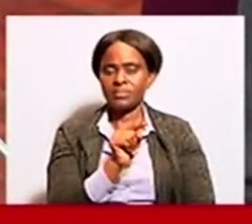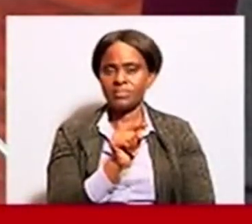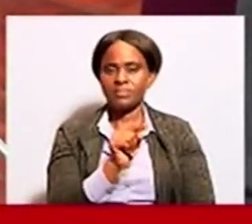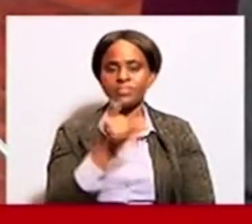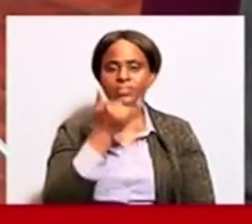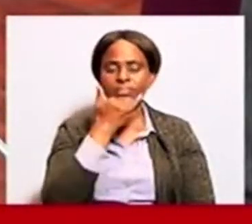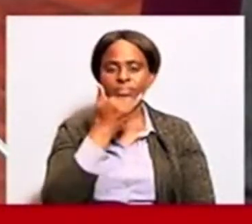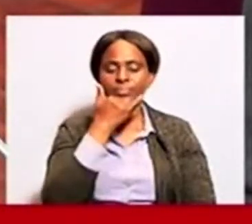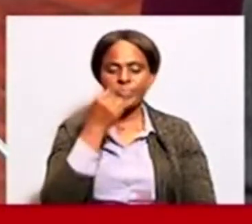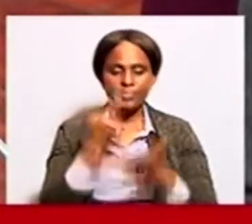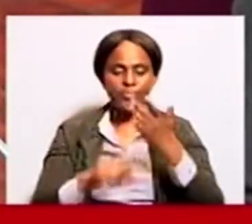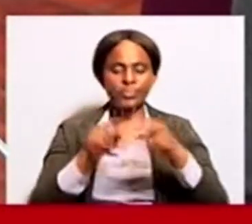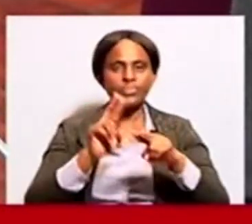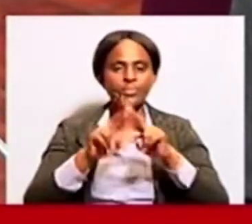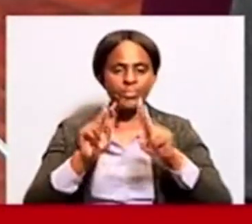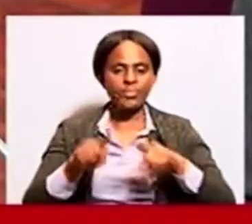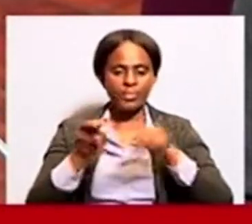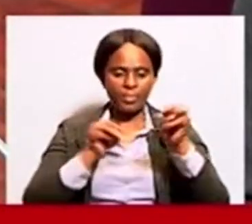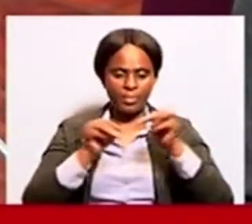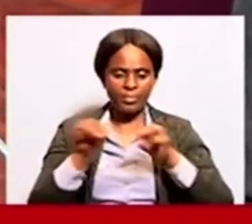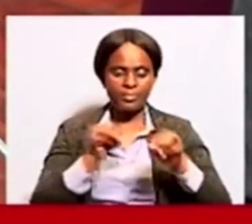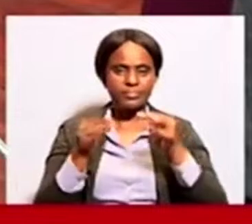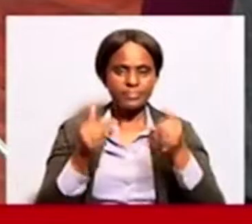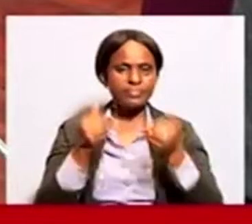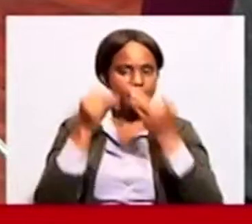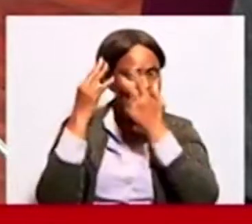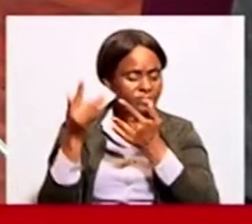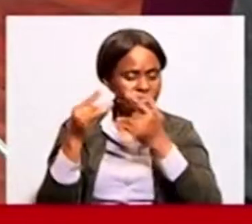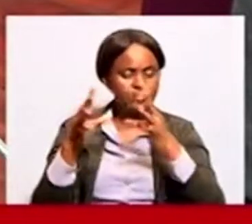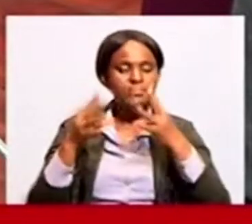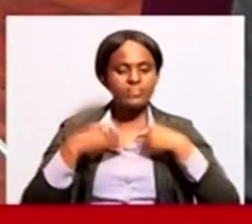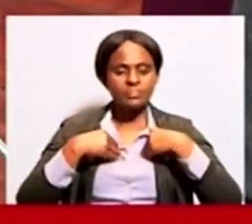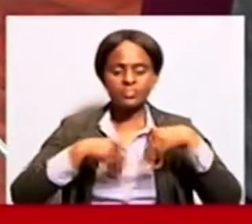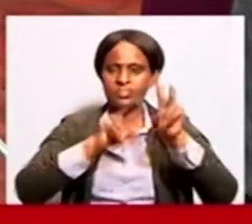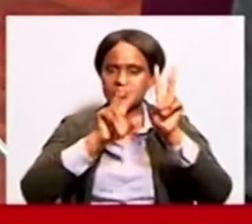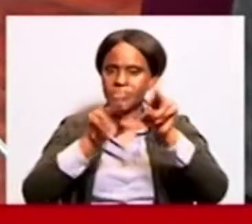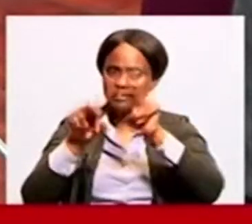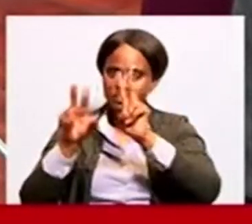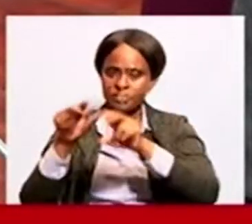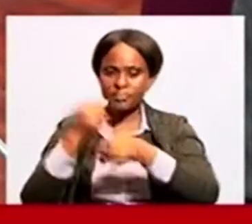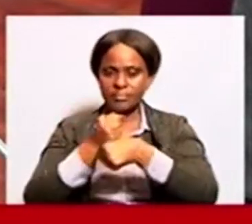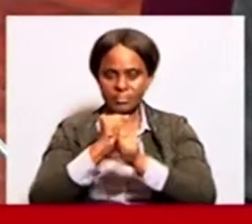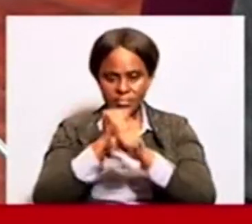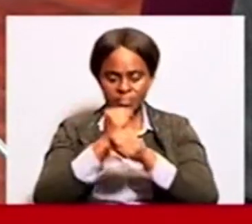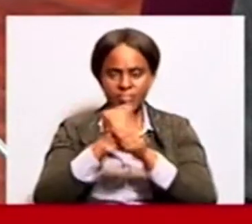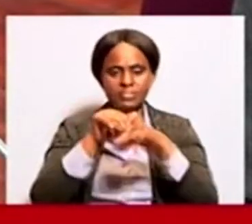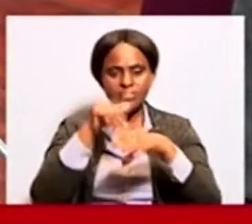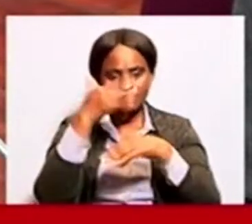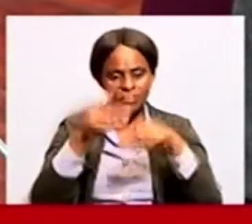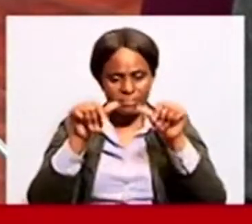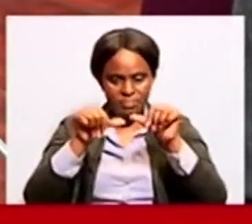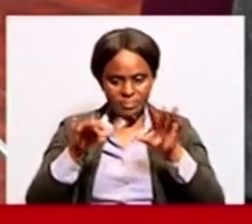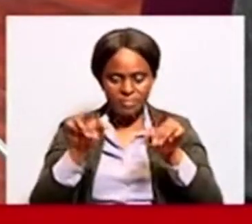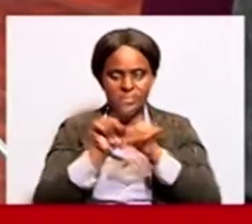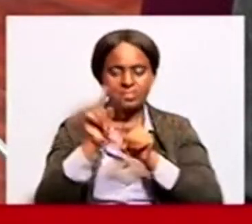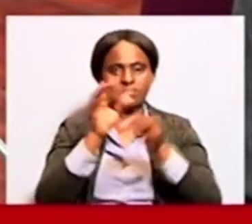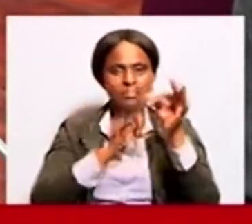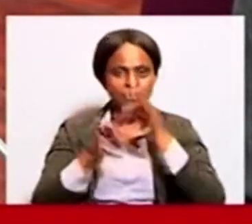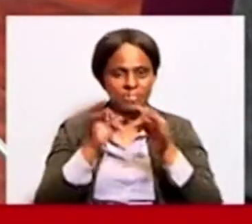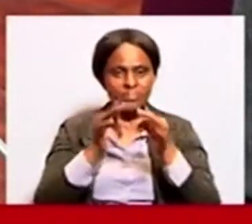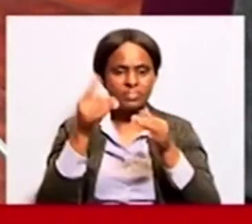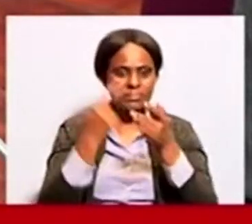Because of the query, Chair, management wishes to acknowledge the observation made by the external auditors and state that the